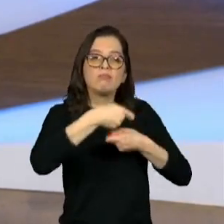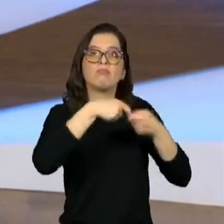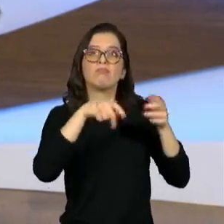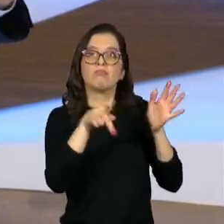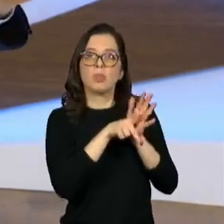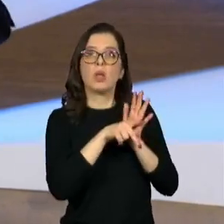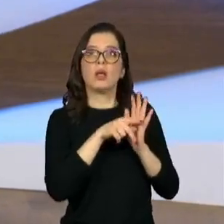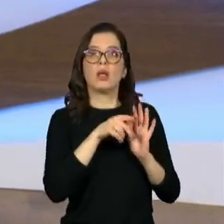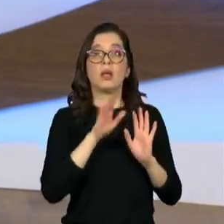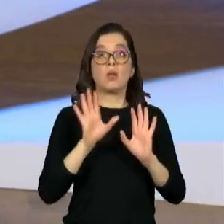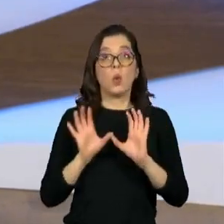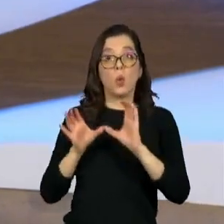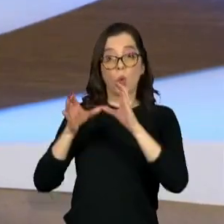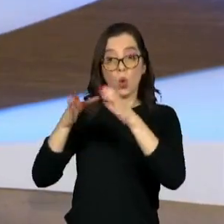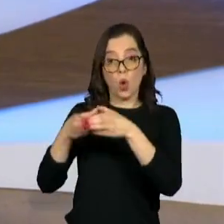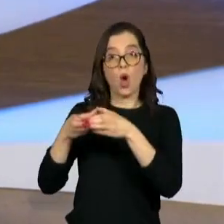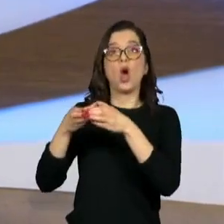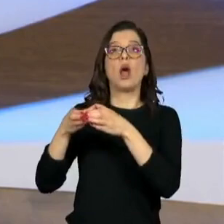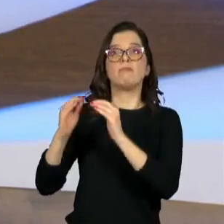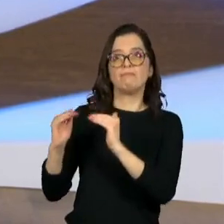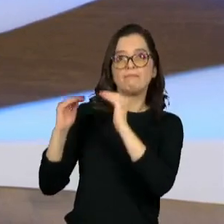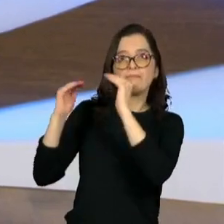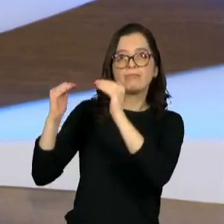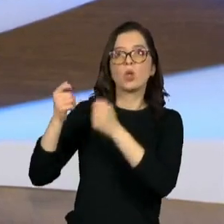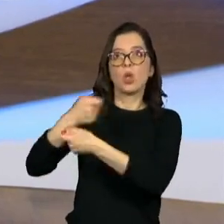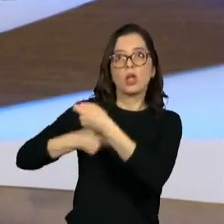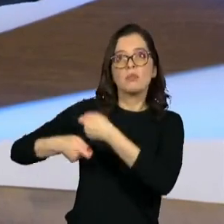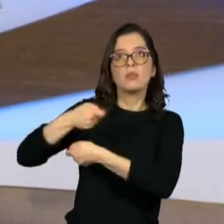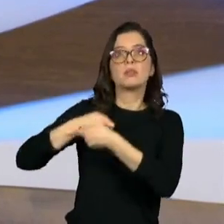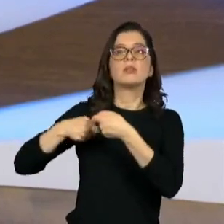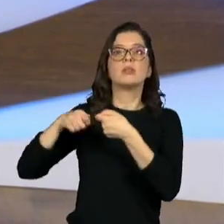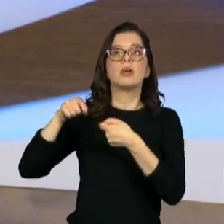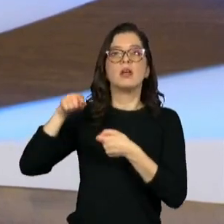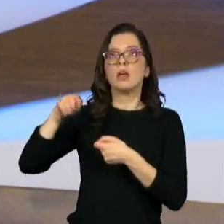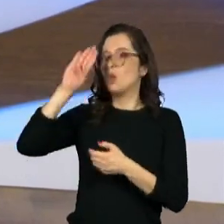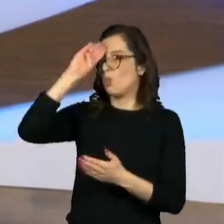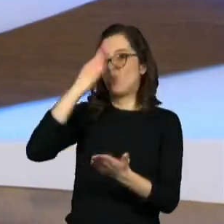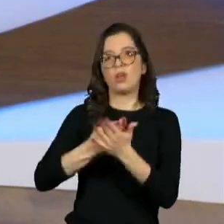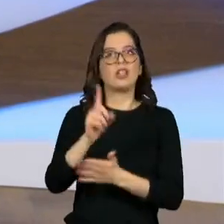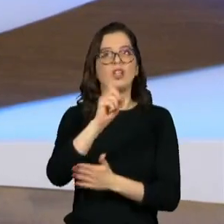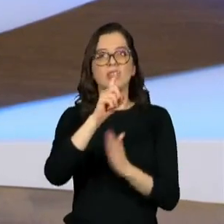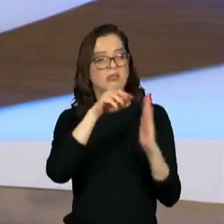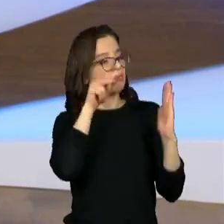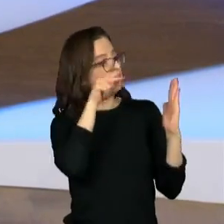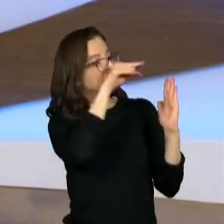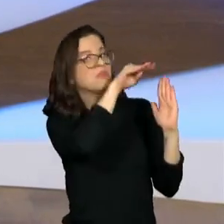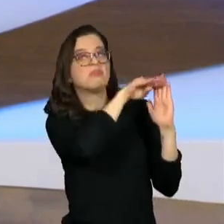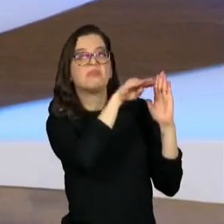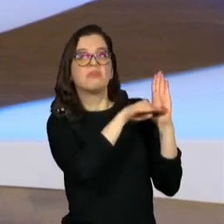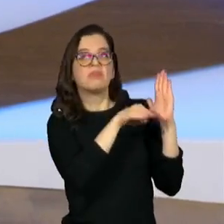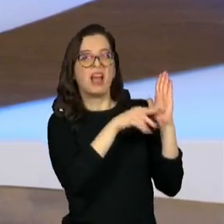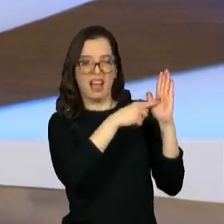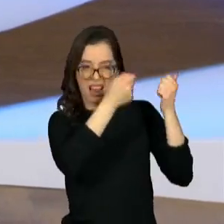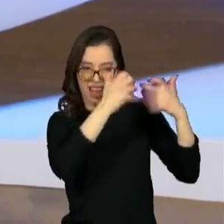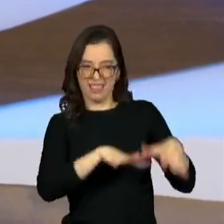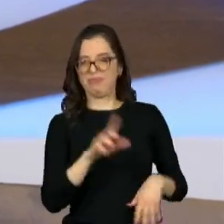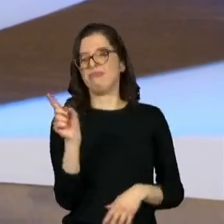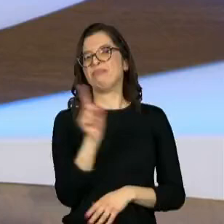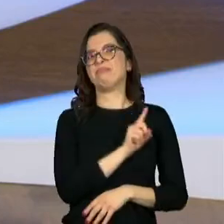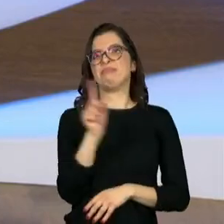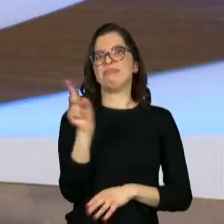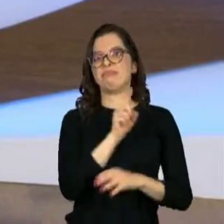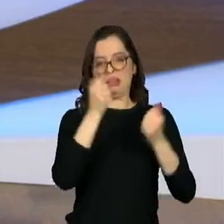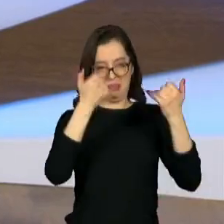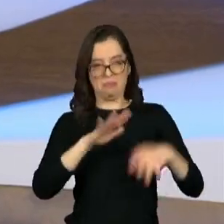So elites, the economists especially, were rightly discredited by the financial crisis